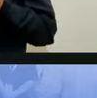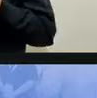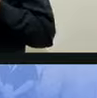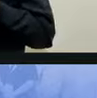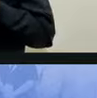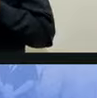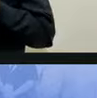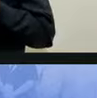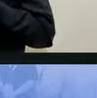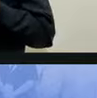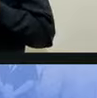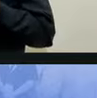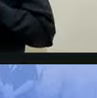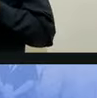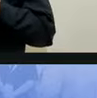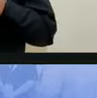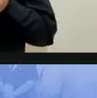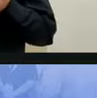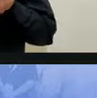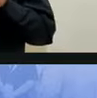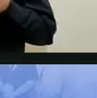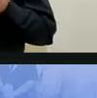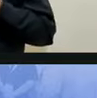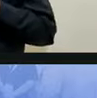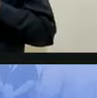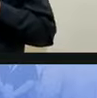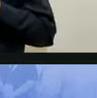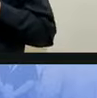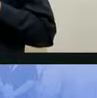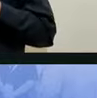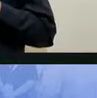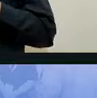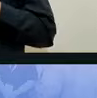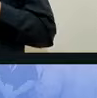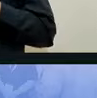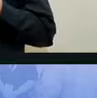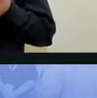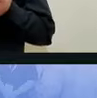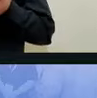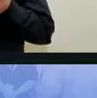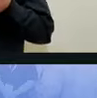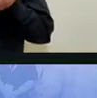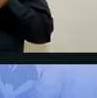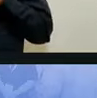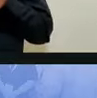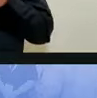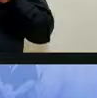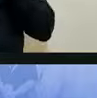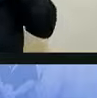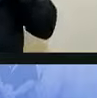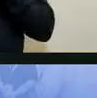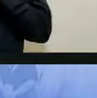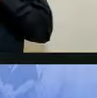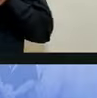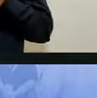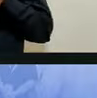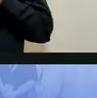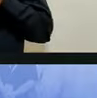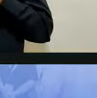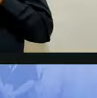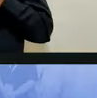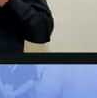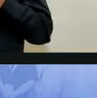work, and then how we do it actually. So what we do in Malaysia is actually we are actually building bridge in between grassroots